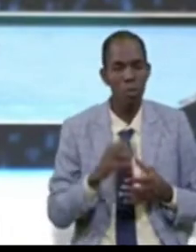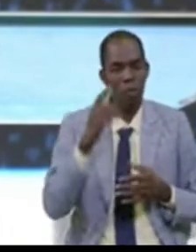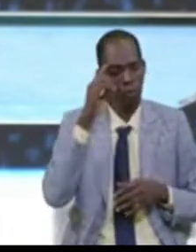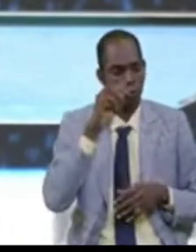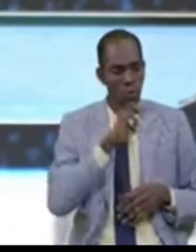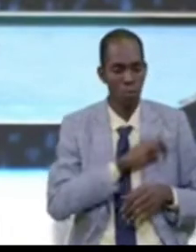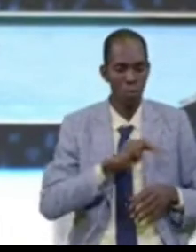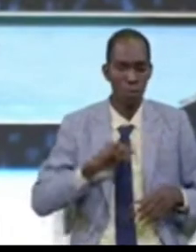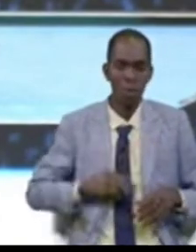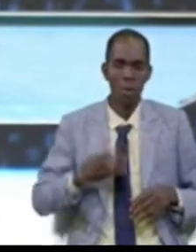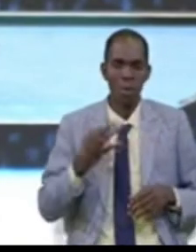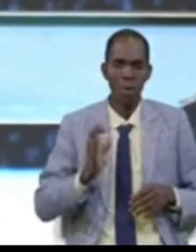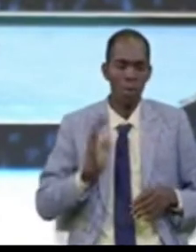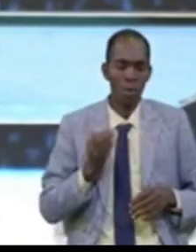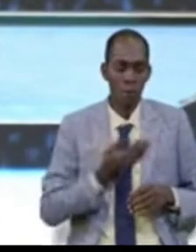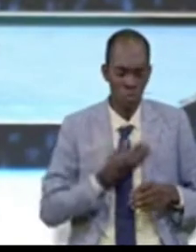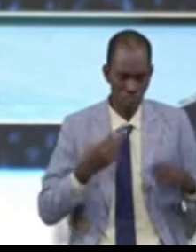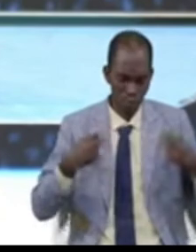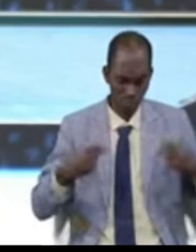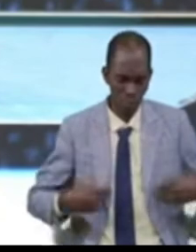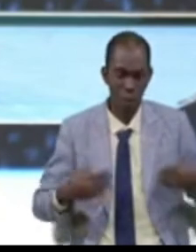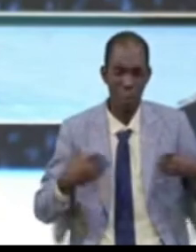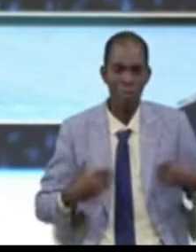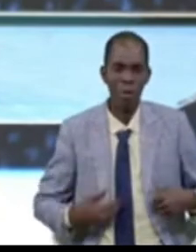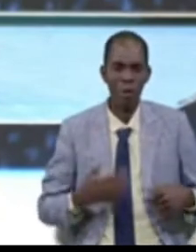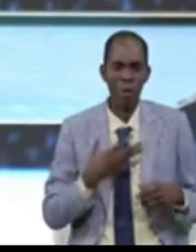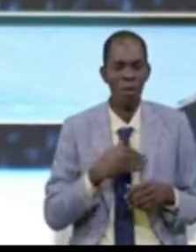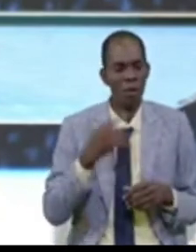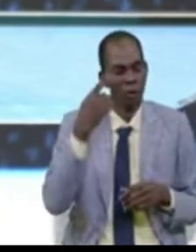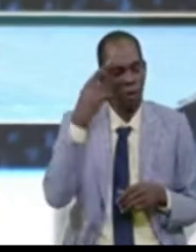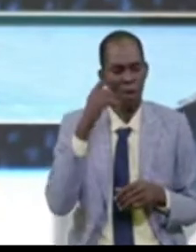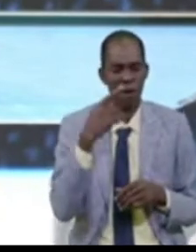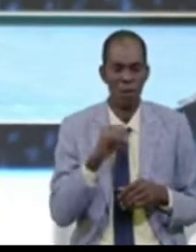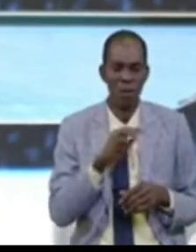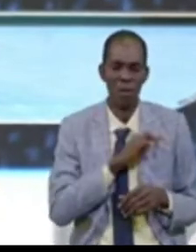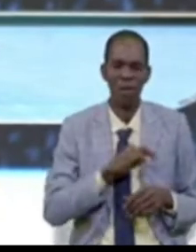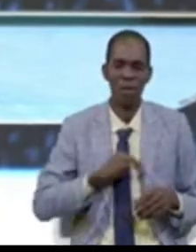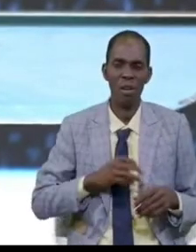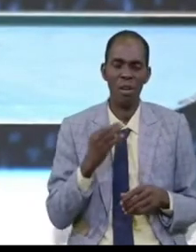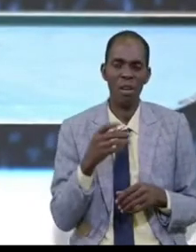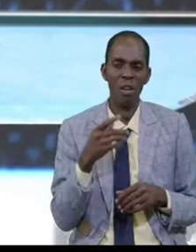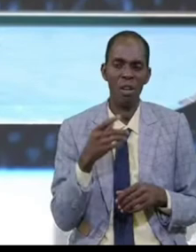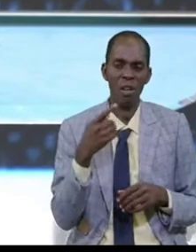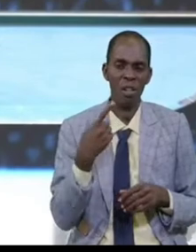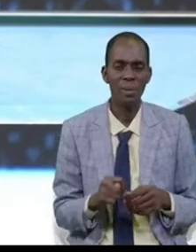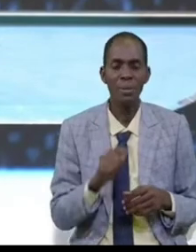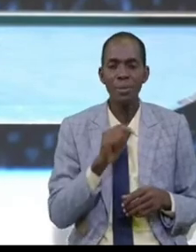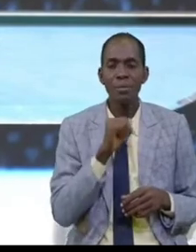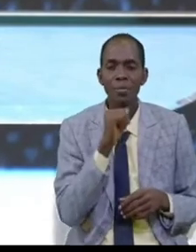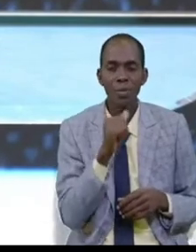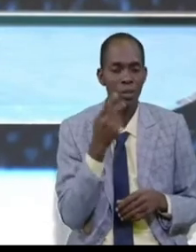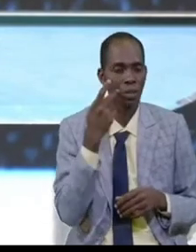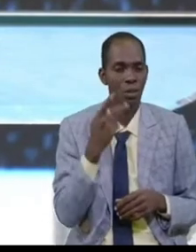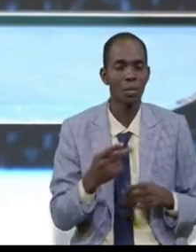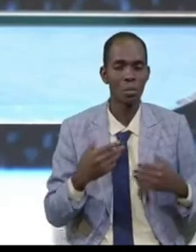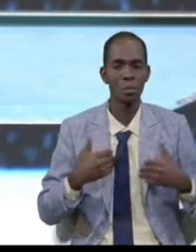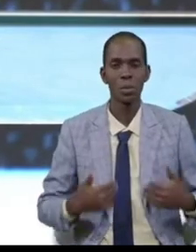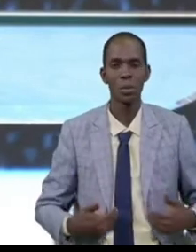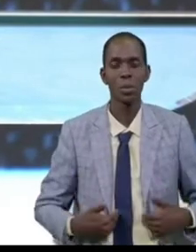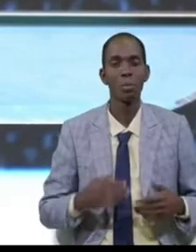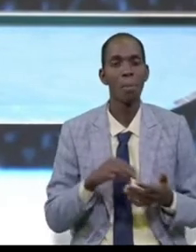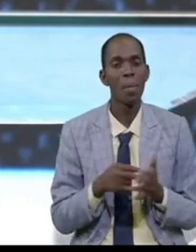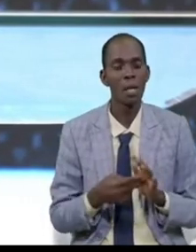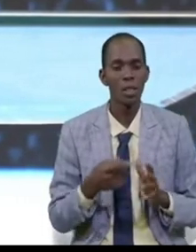a physical body, and then for the members of his mystic body, that he is of the body